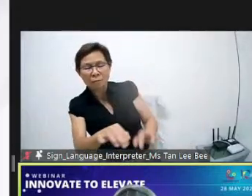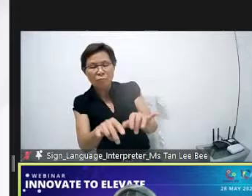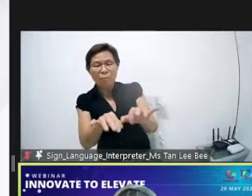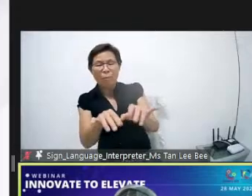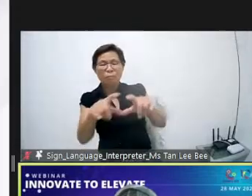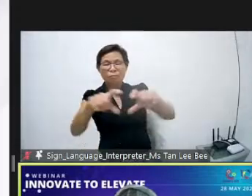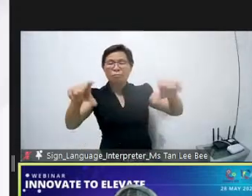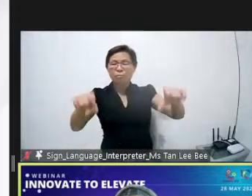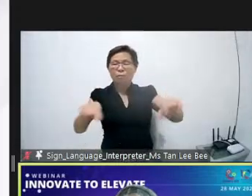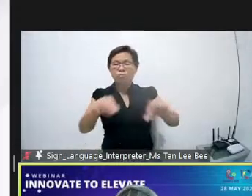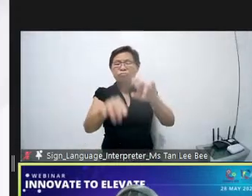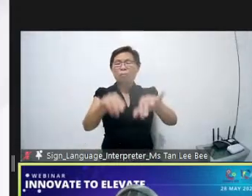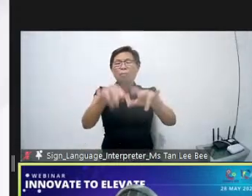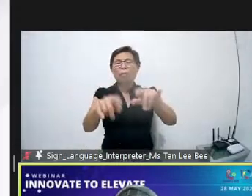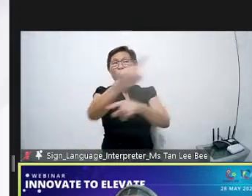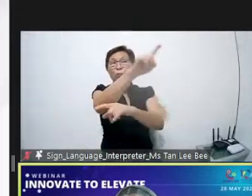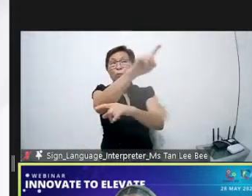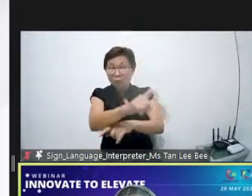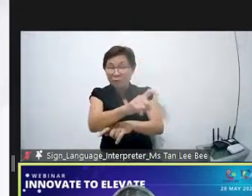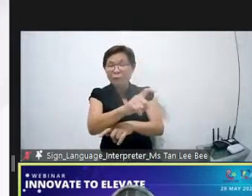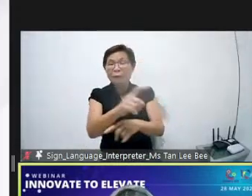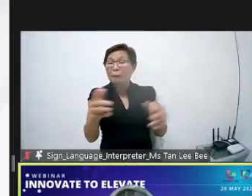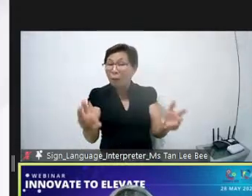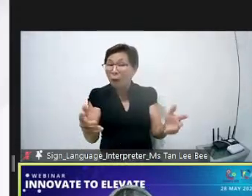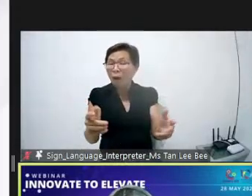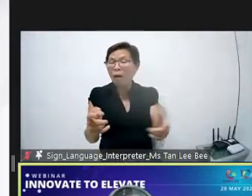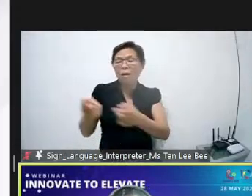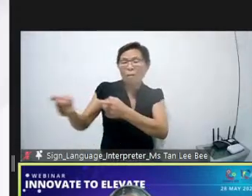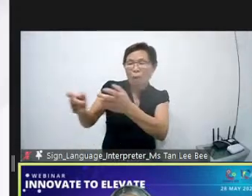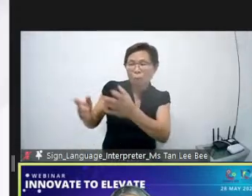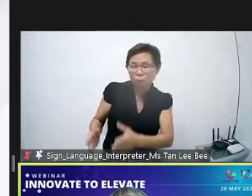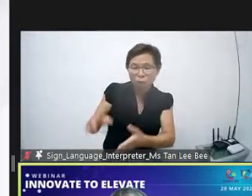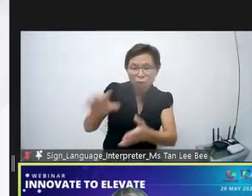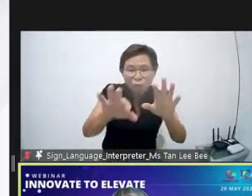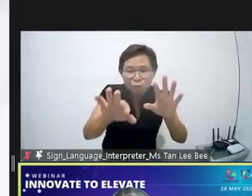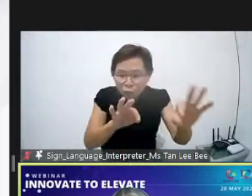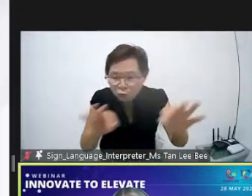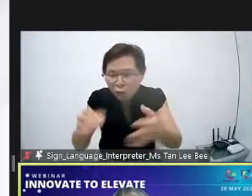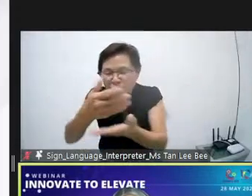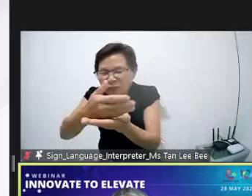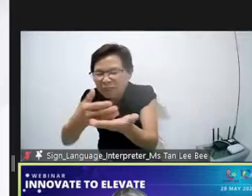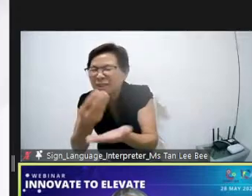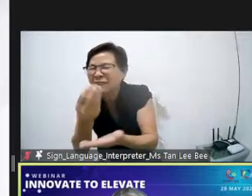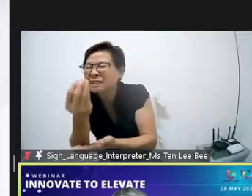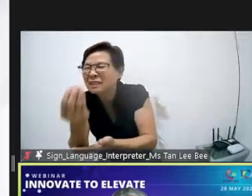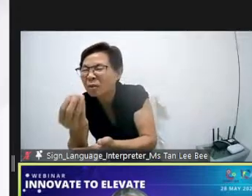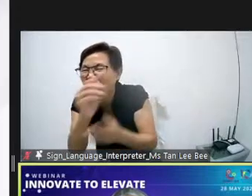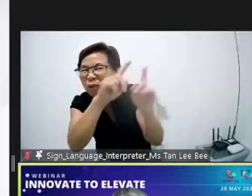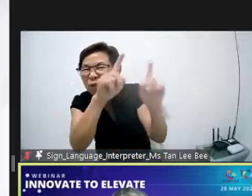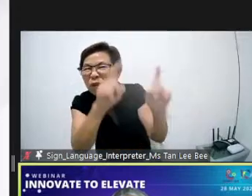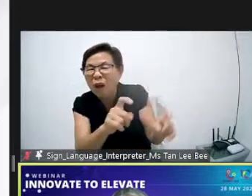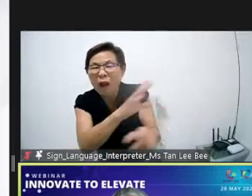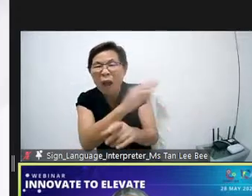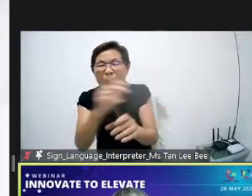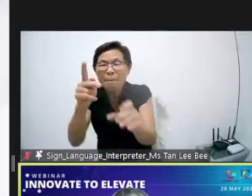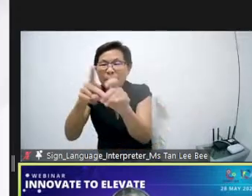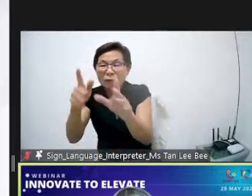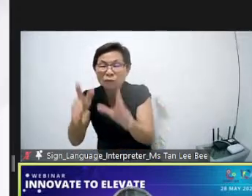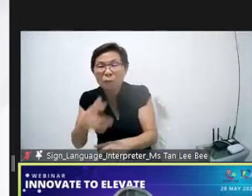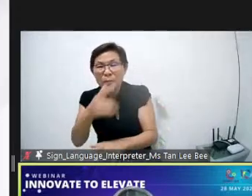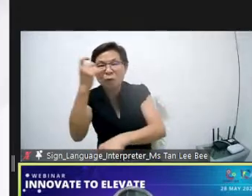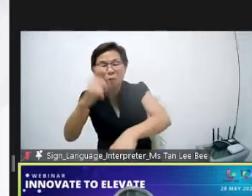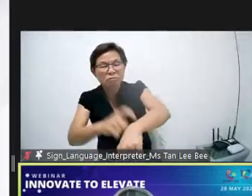the chat box. However, the moderator will only choose some questions and participants due to